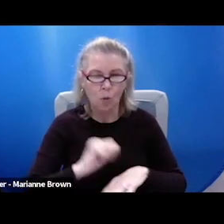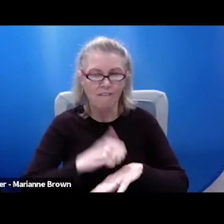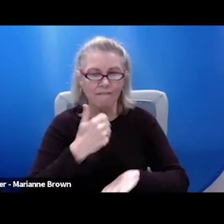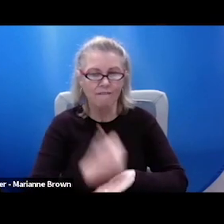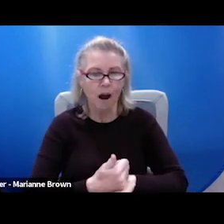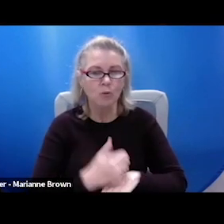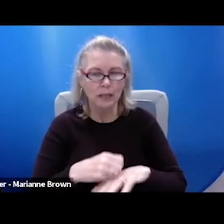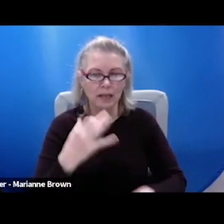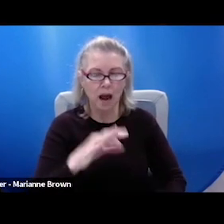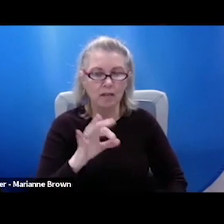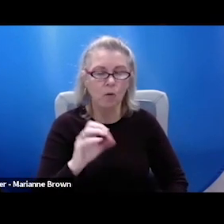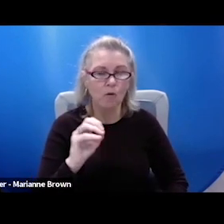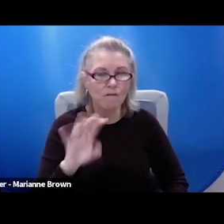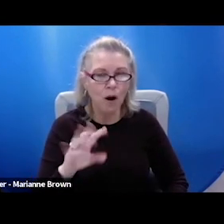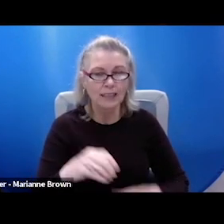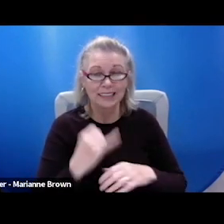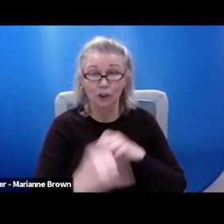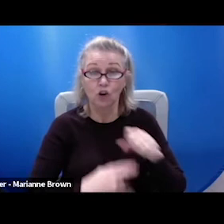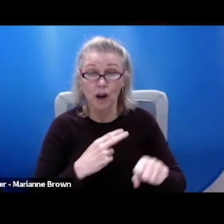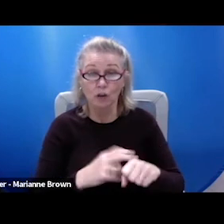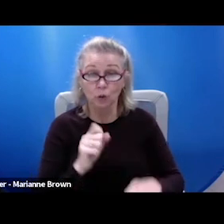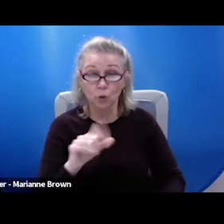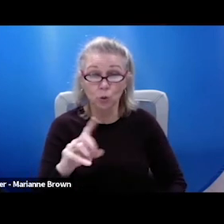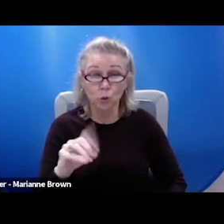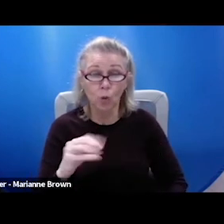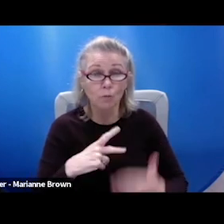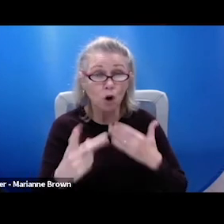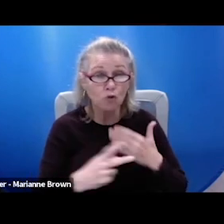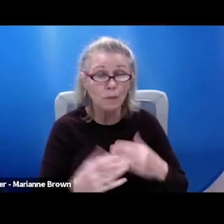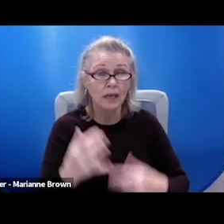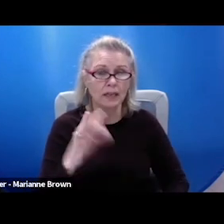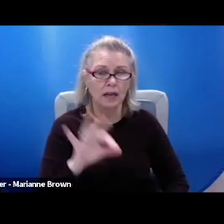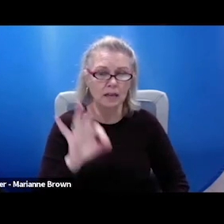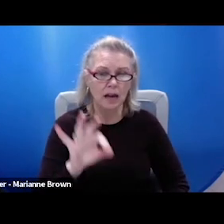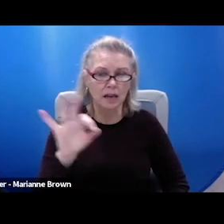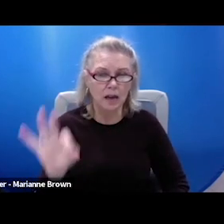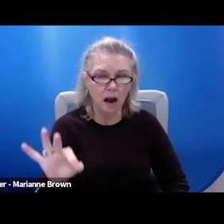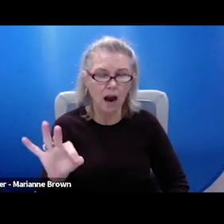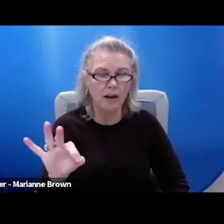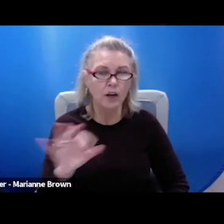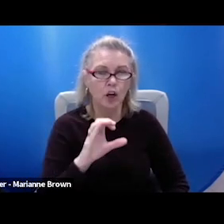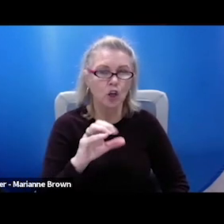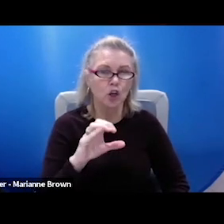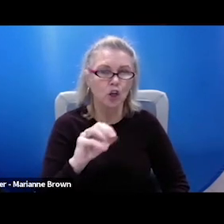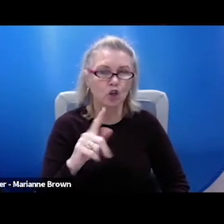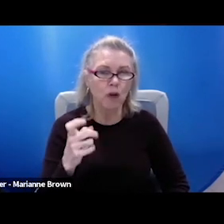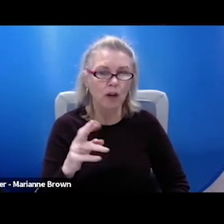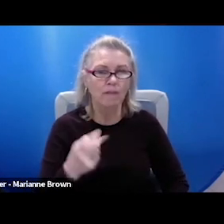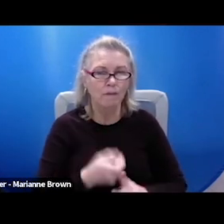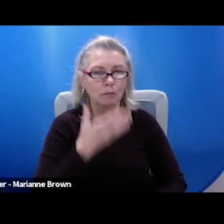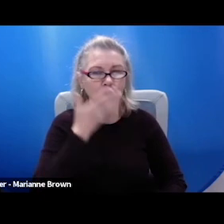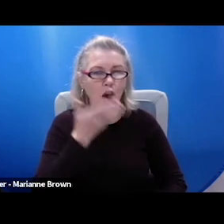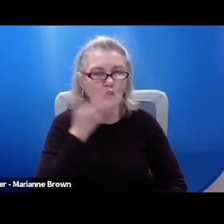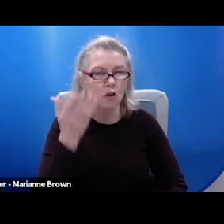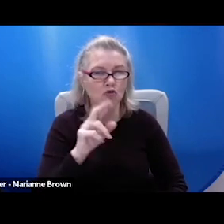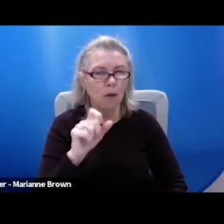the International Studio Program, and then in 1999, a curator from the Czech Republic came